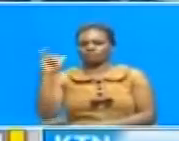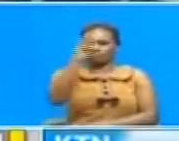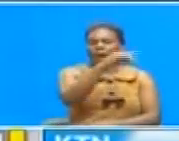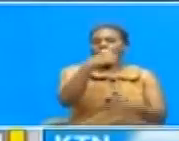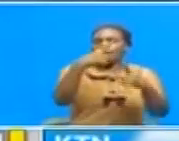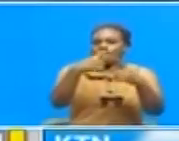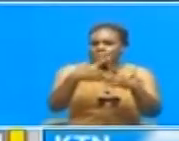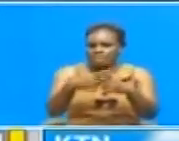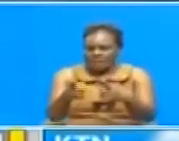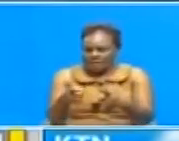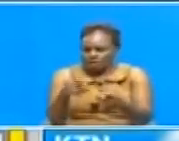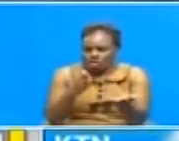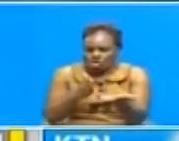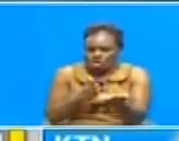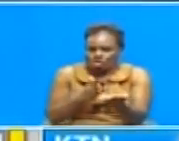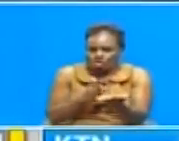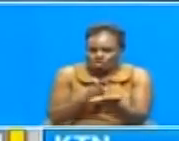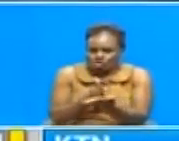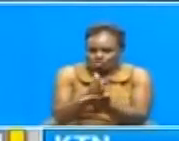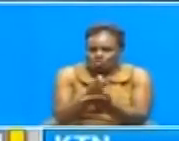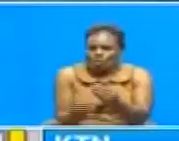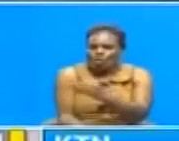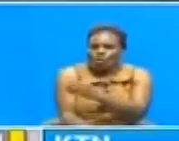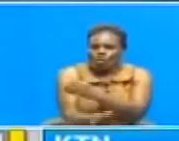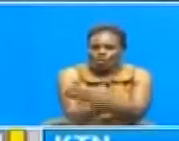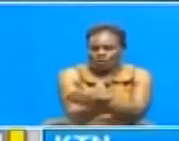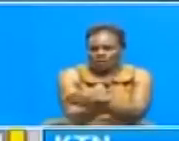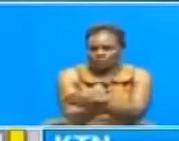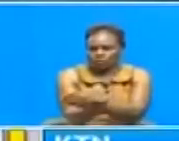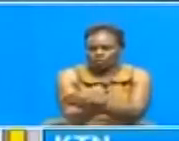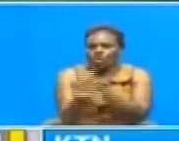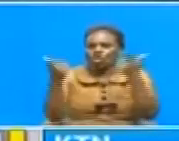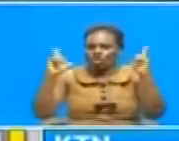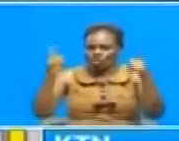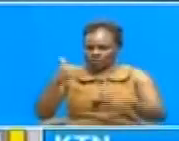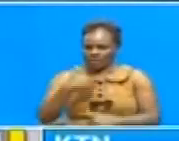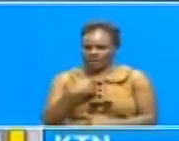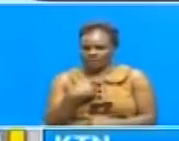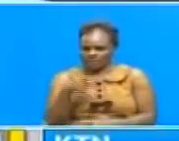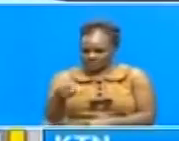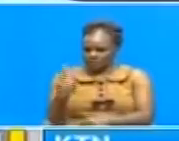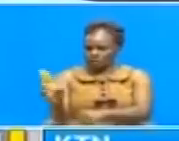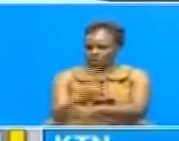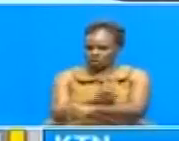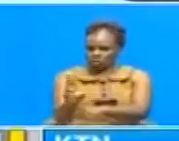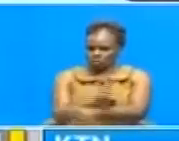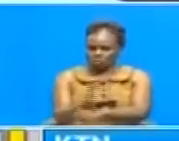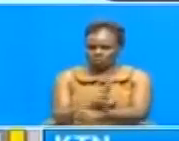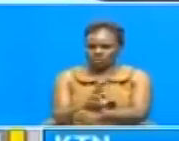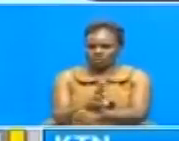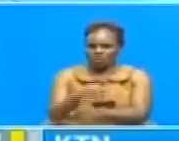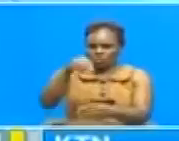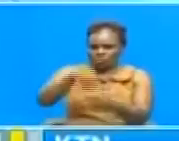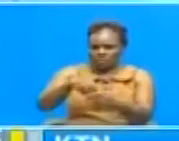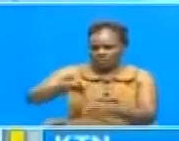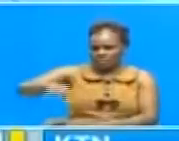But it now comes through corruption through our border on tankers. Then it is the one which ends up within the